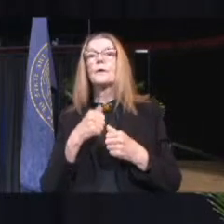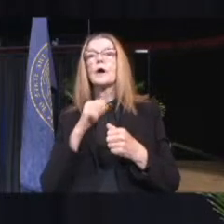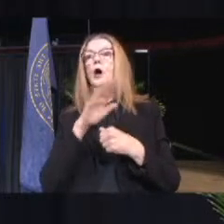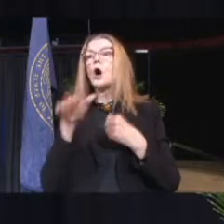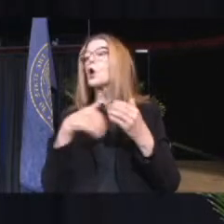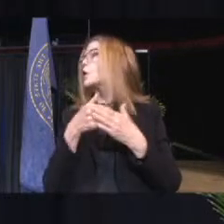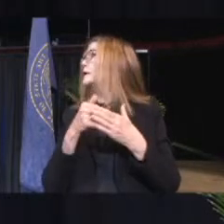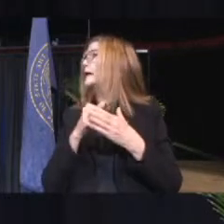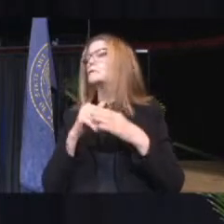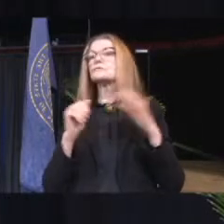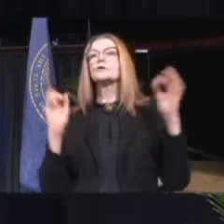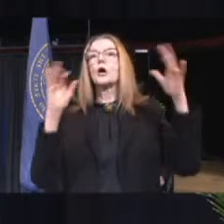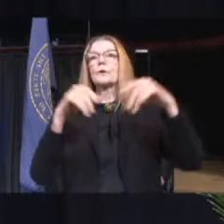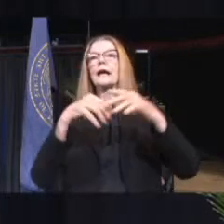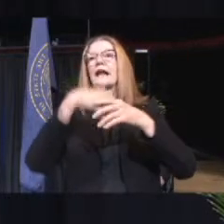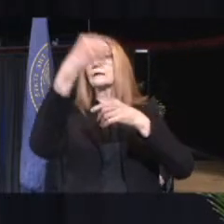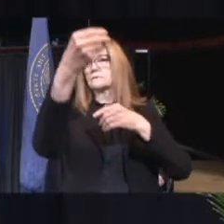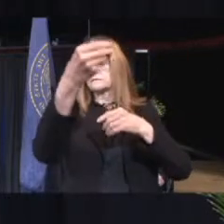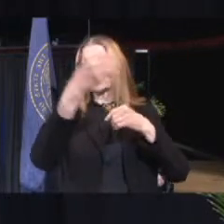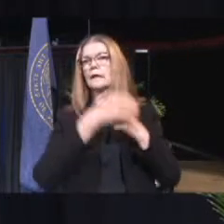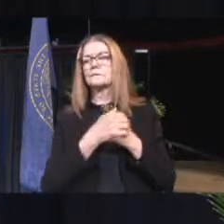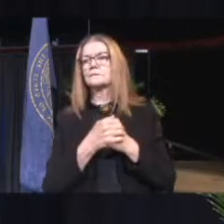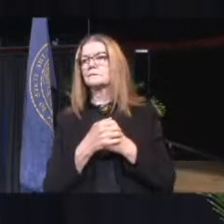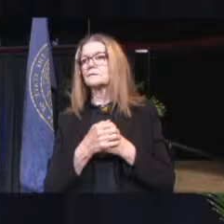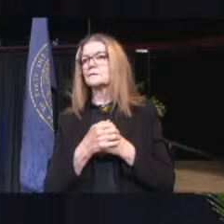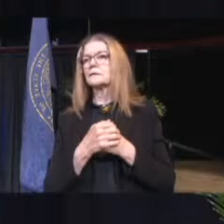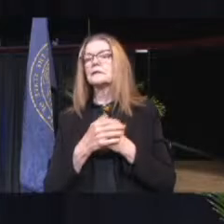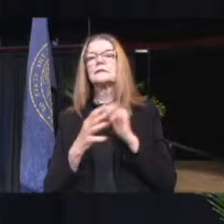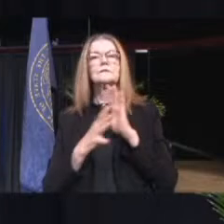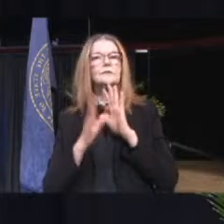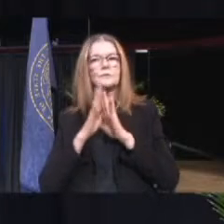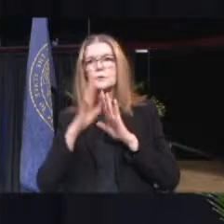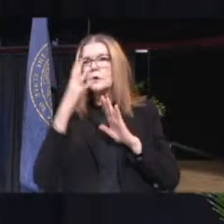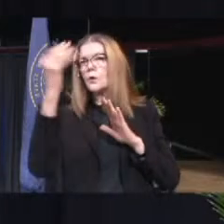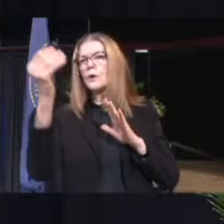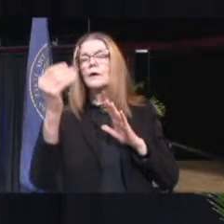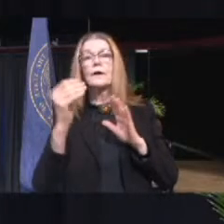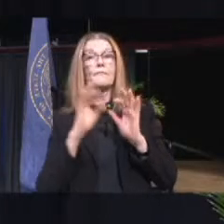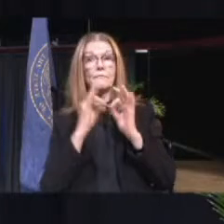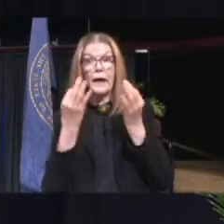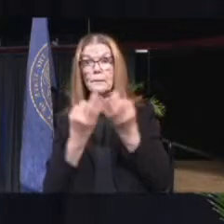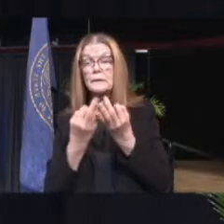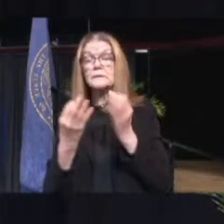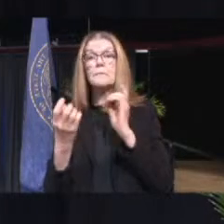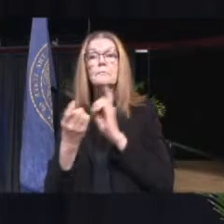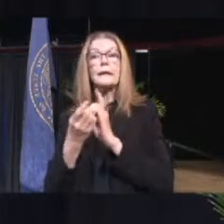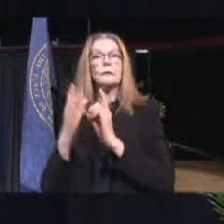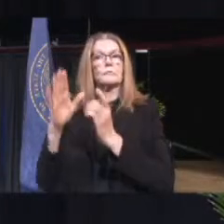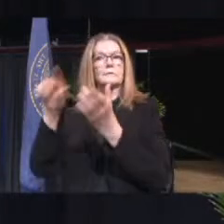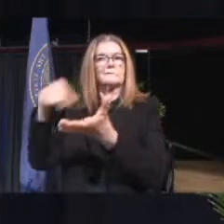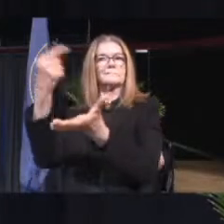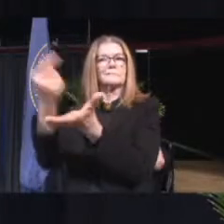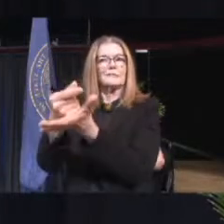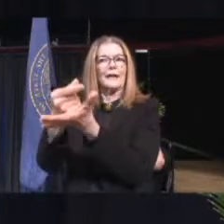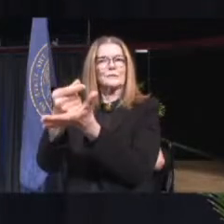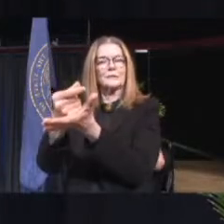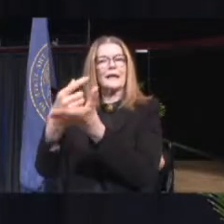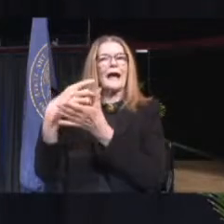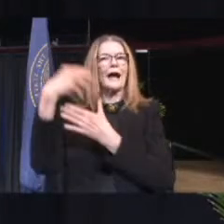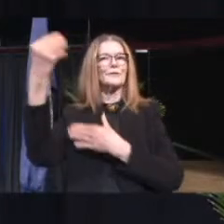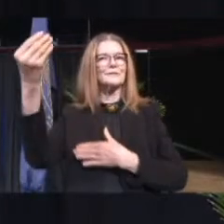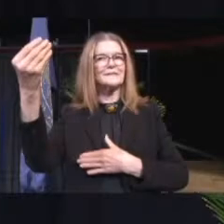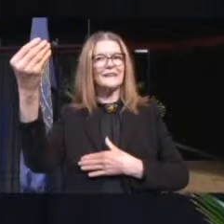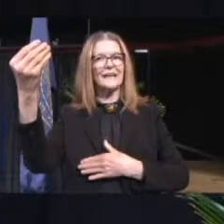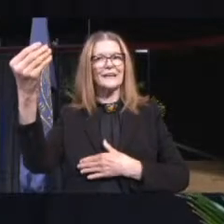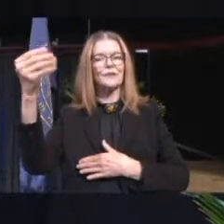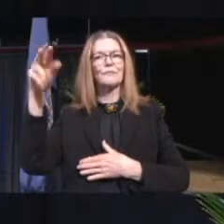congregate outside, so seniors, you'll be recessed all the way out. Families, you can meet your alumnus outside of